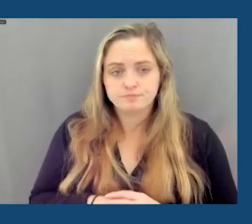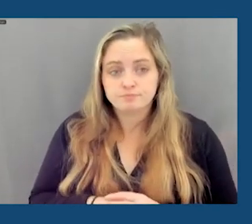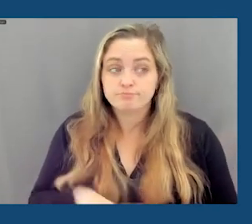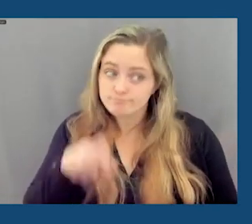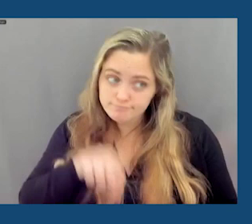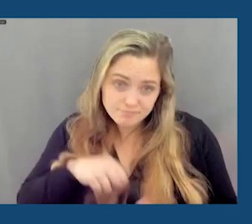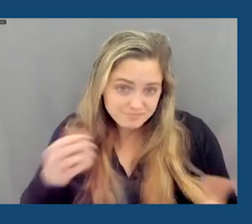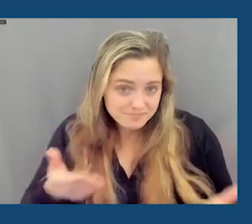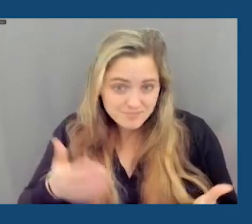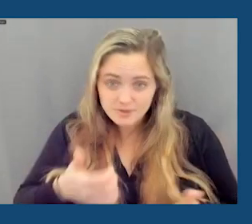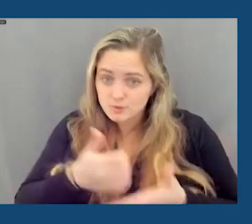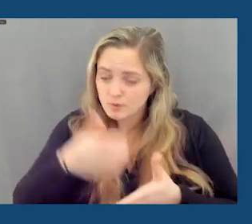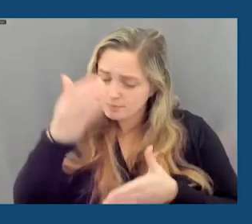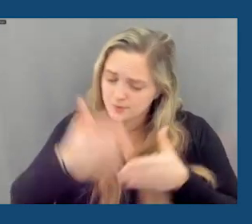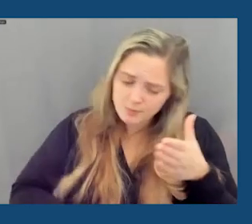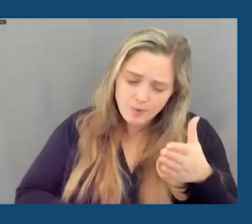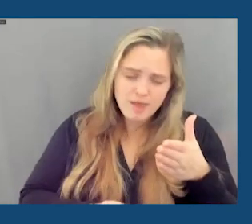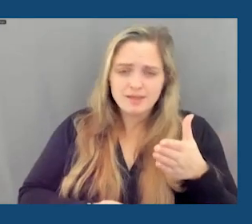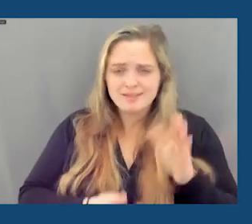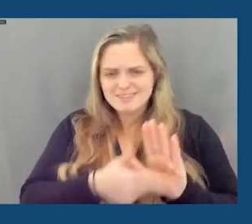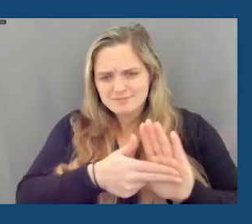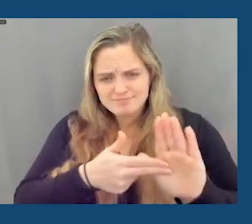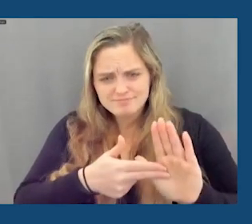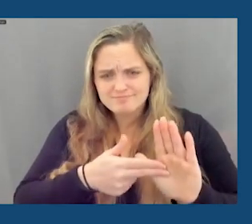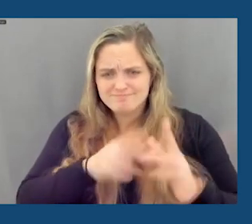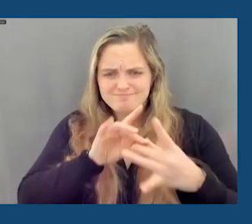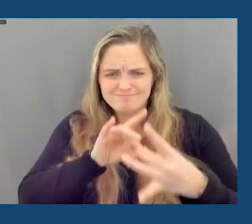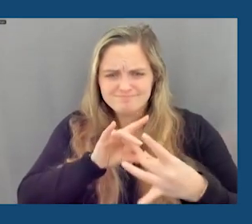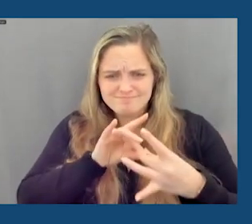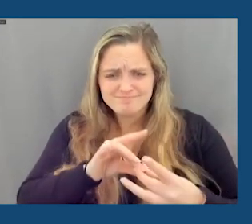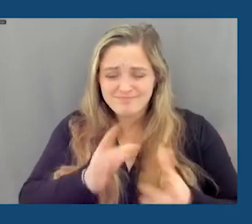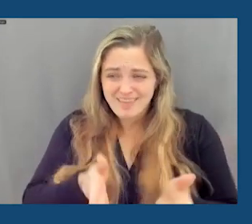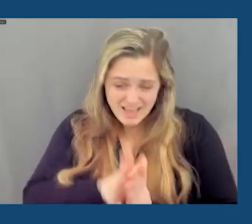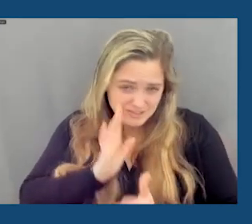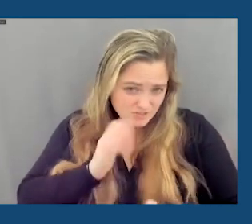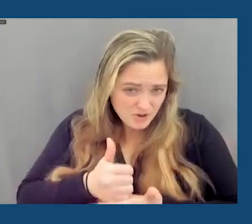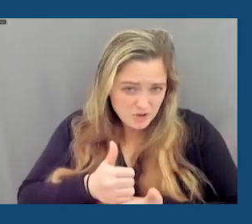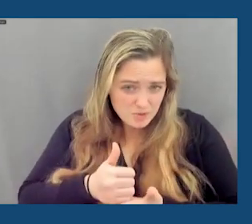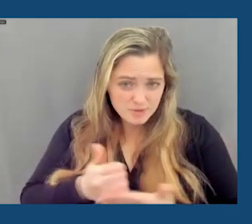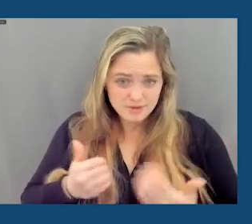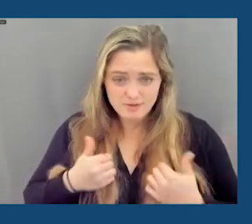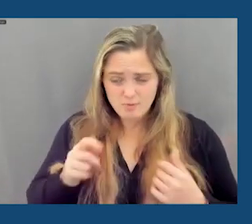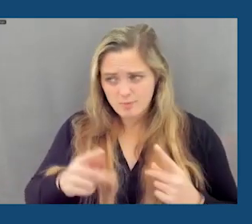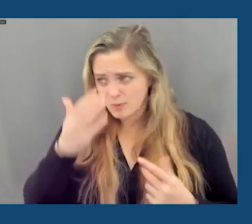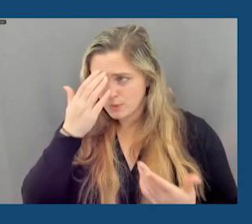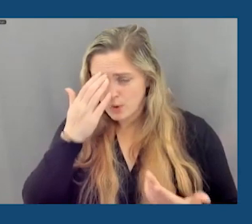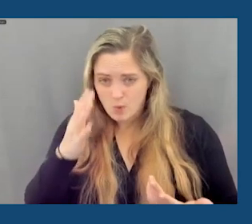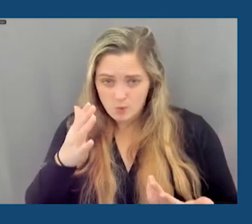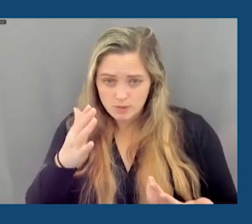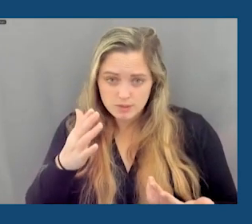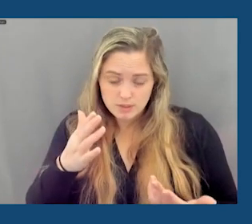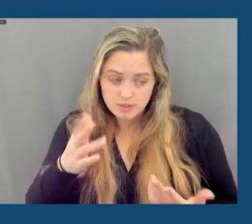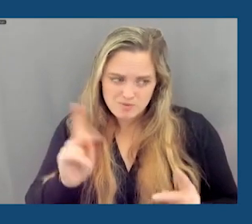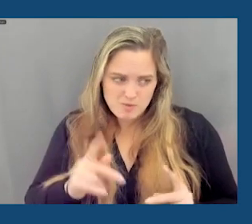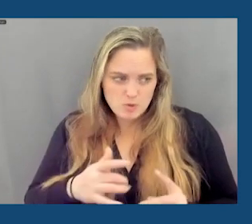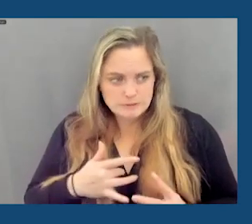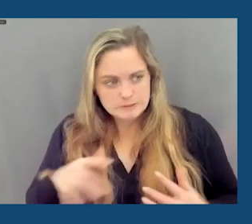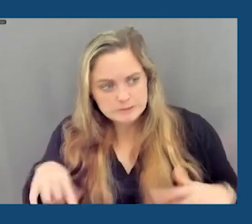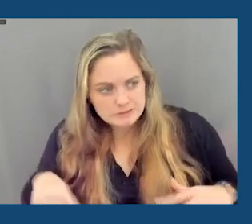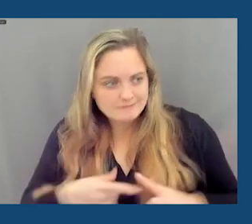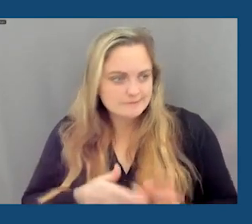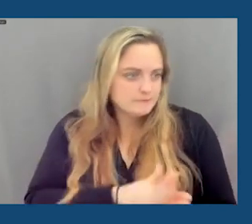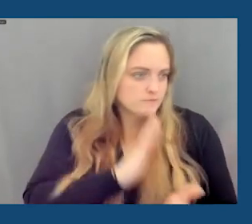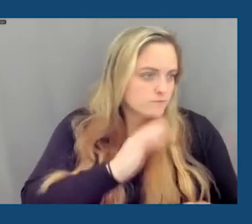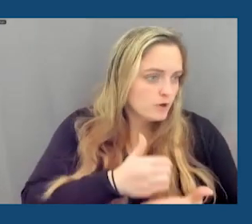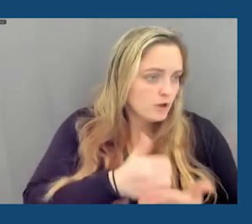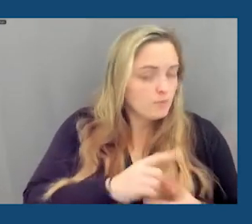help end the stigma associated with asking for help. These young people know that that exists, but we can break through together. And also to